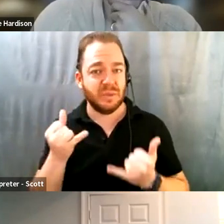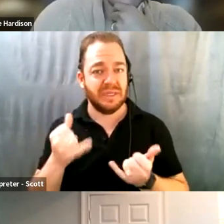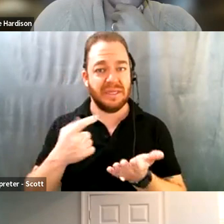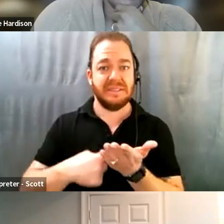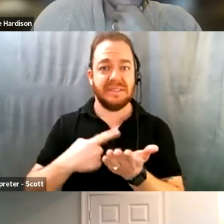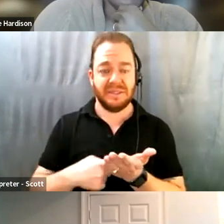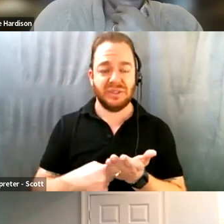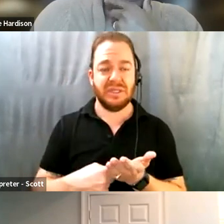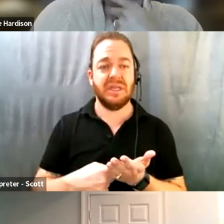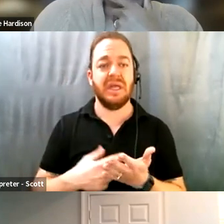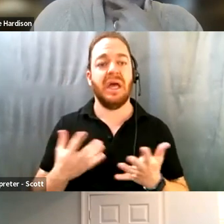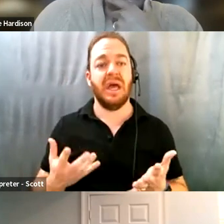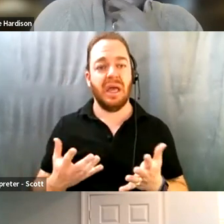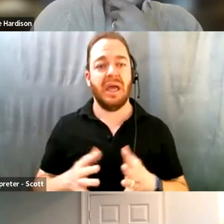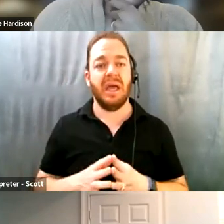discussion,